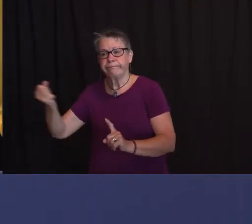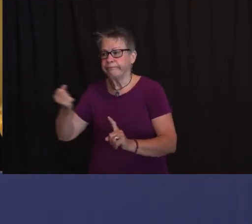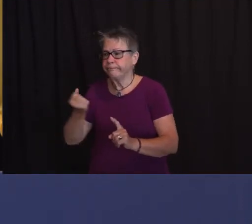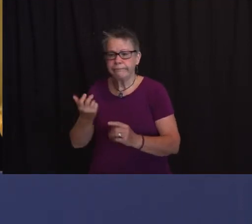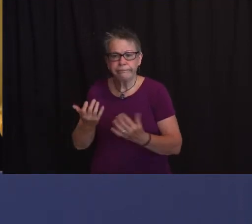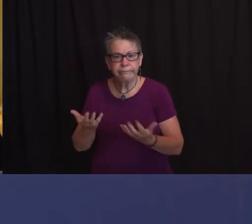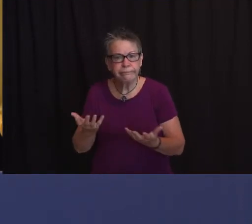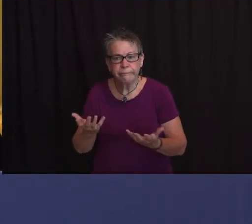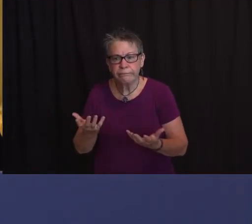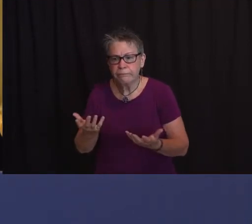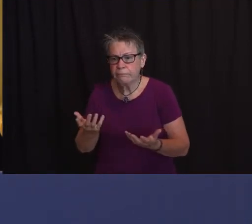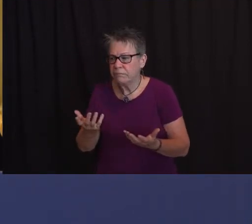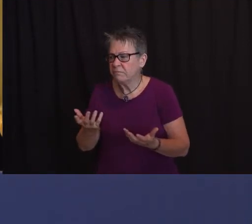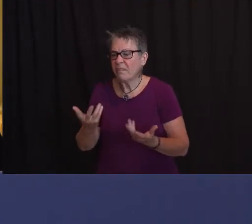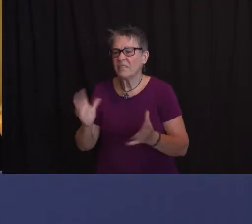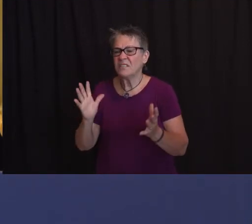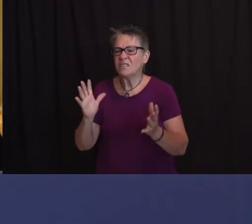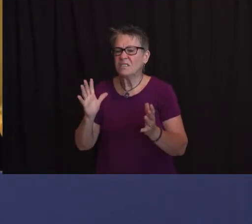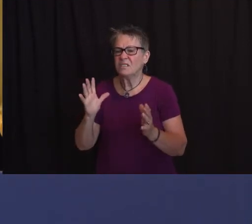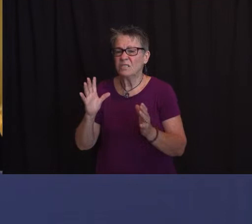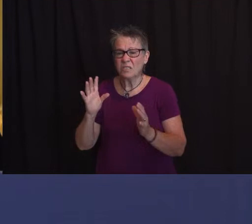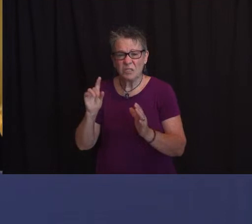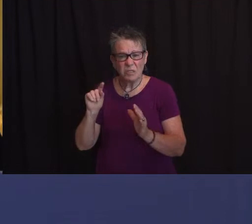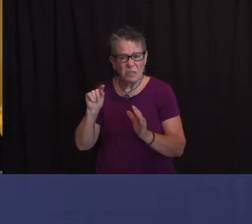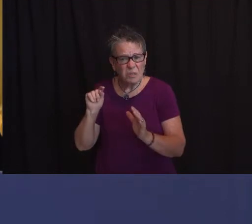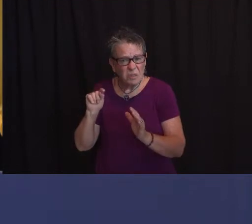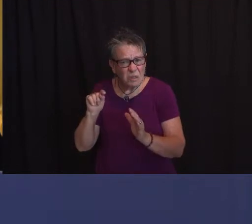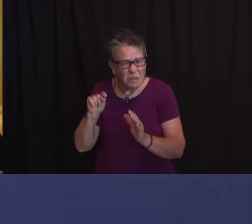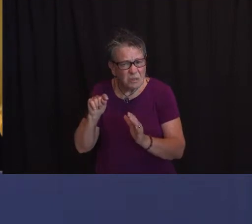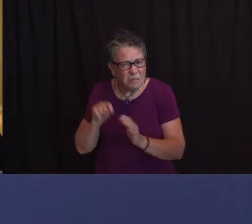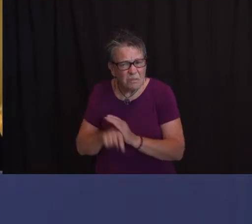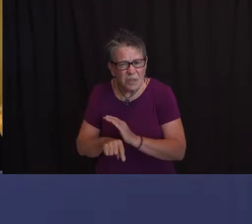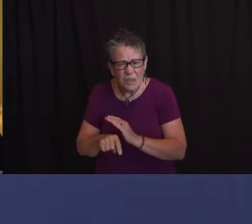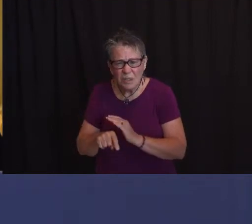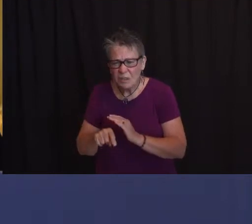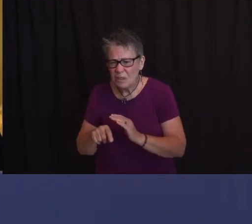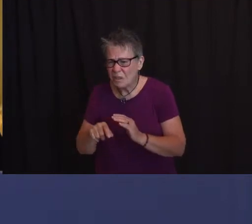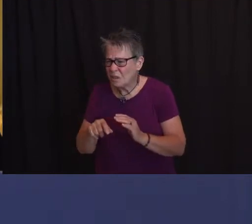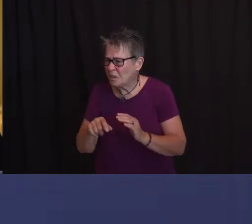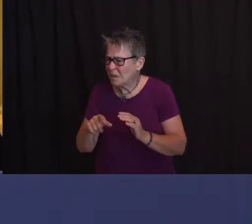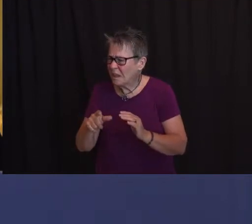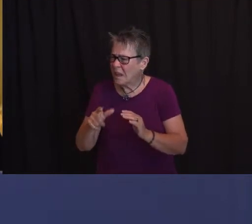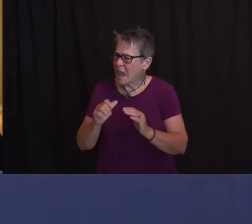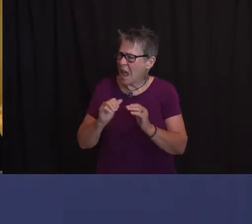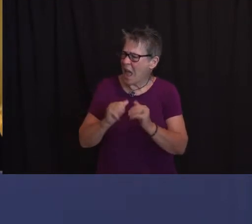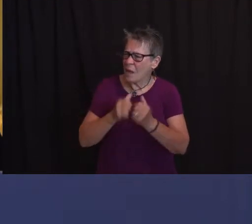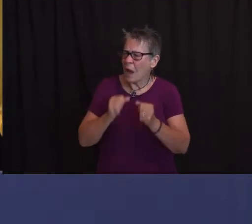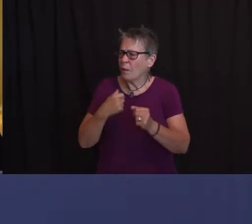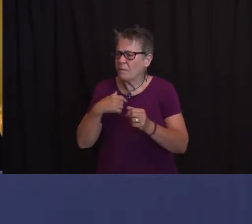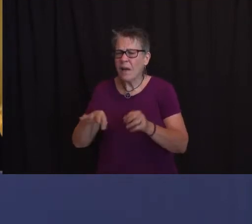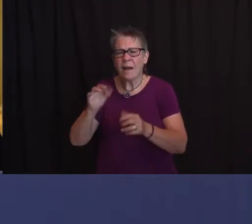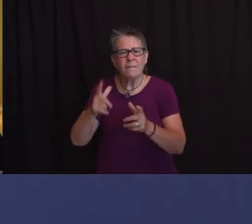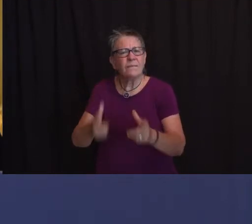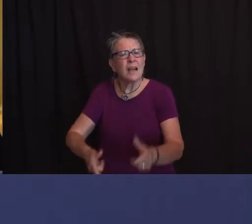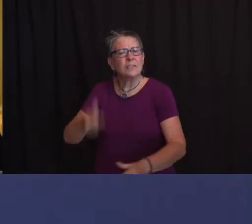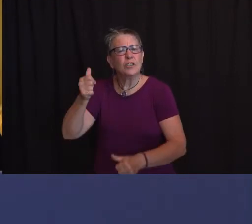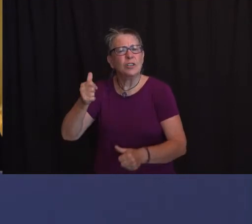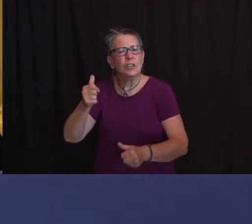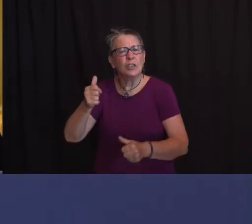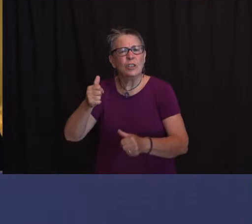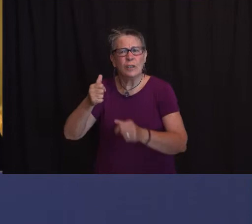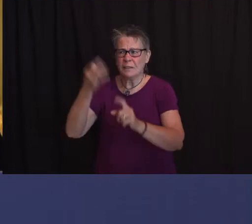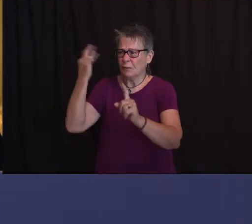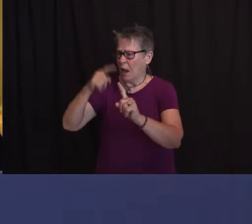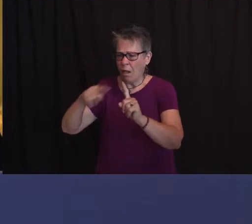there are court records that show she obtained a final restraining order against the suspect nearly 18 months ago. Did the system, did the